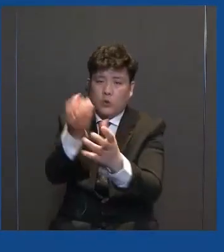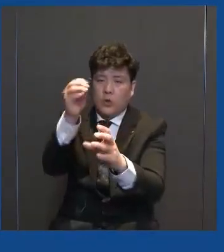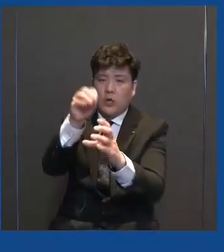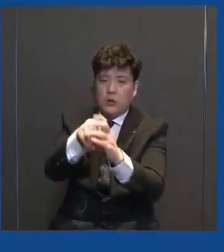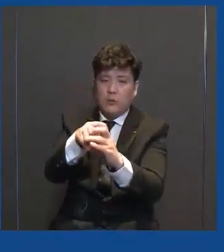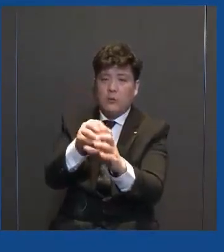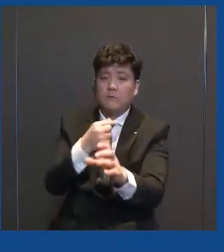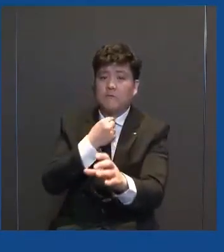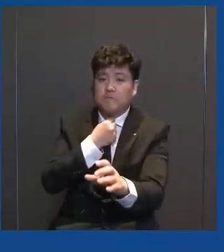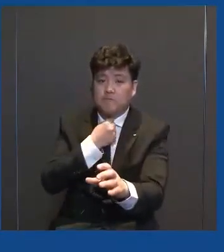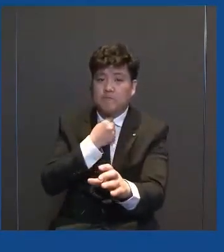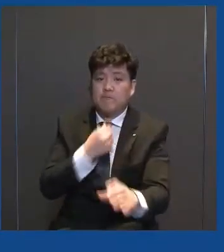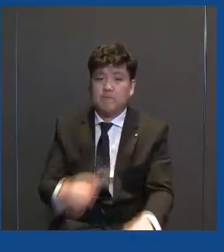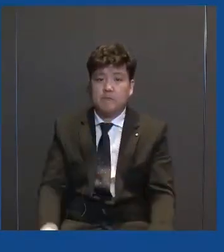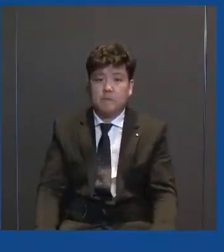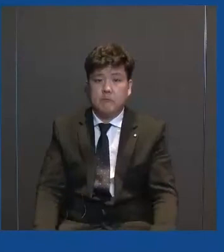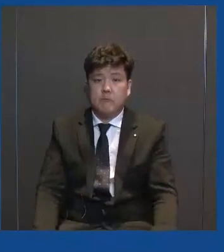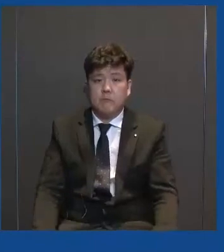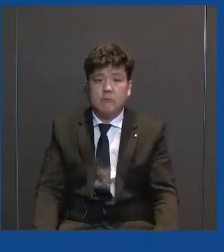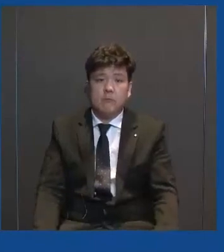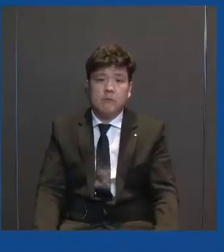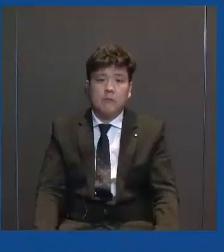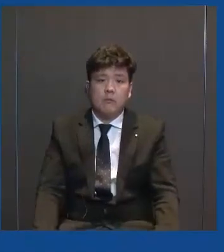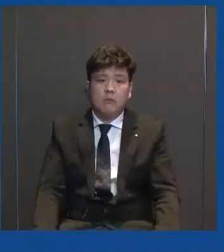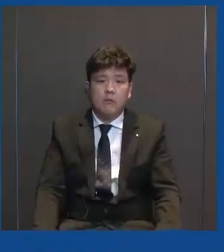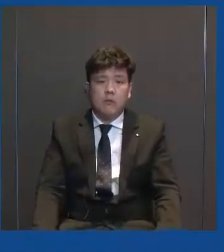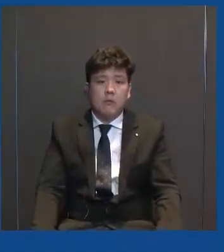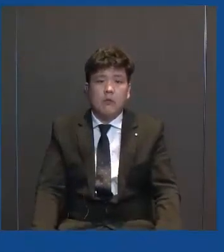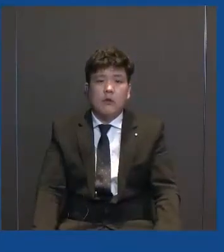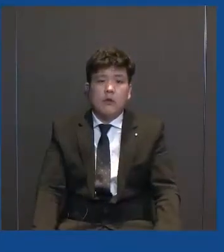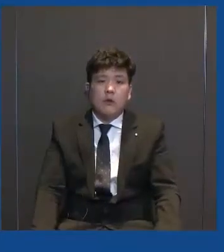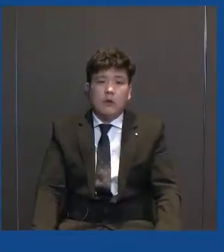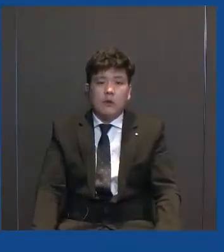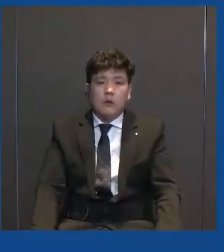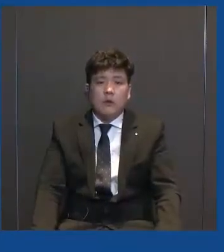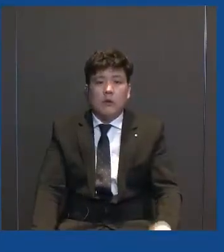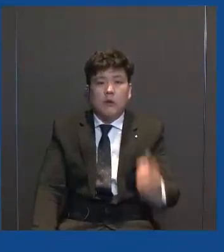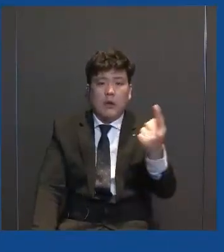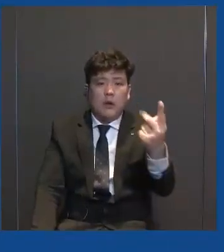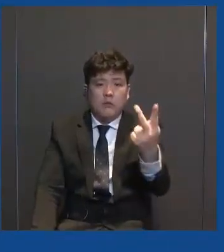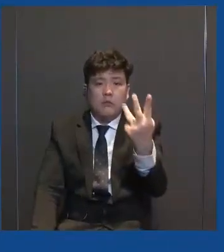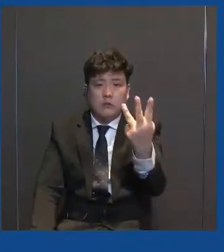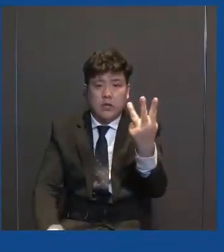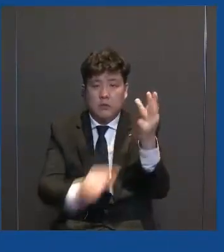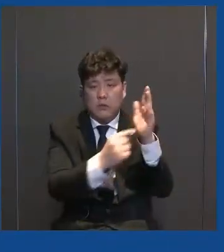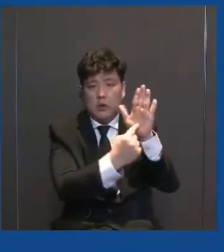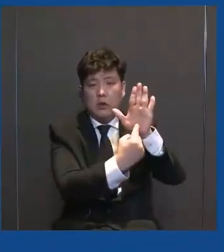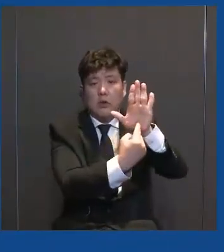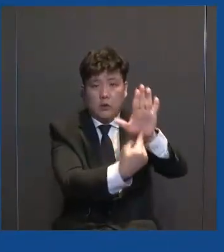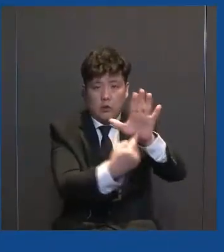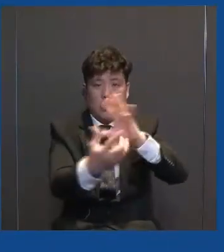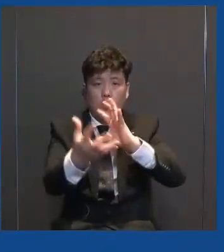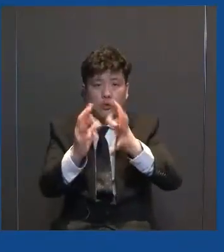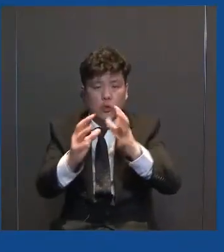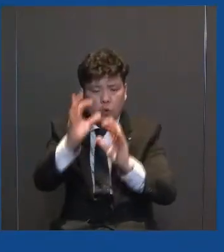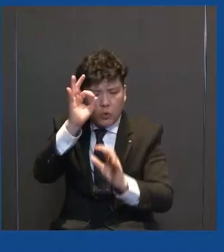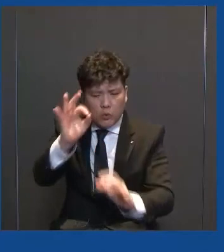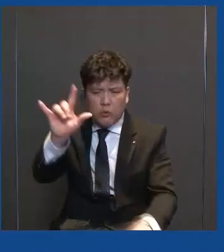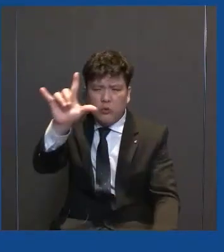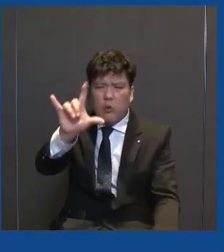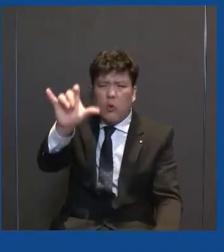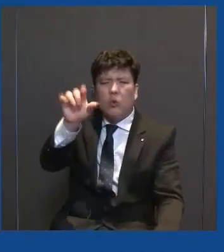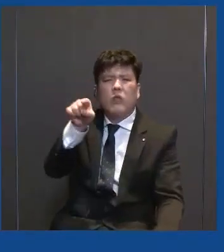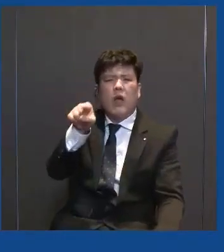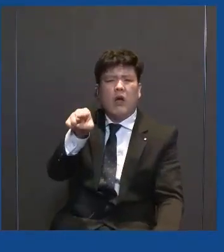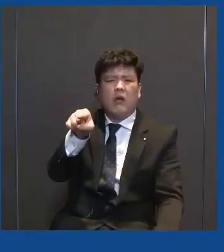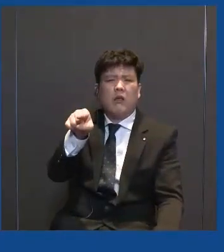hope that in the final report, we will also be able to contain the questions and the comments and the responses that have been delivered online as well in